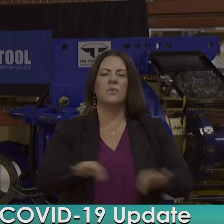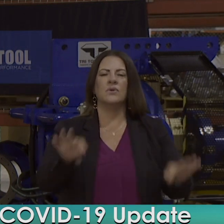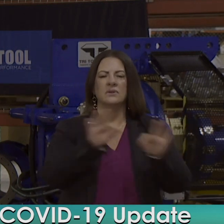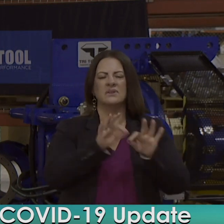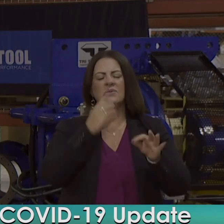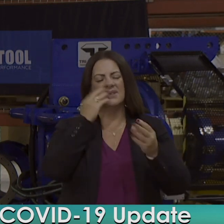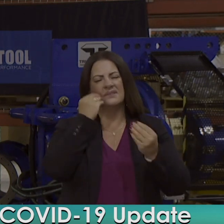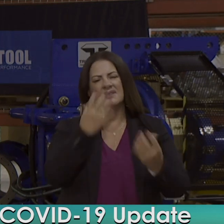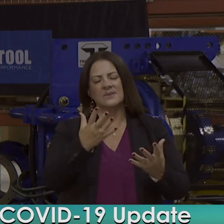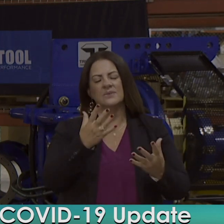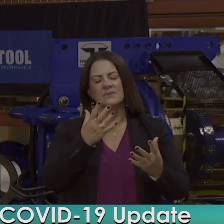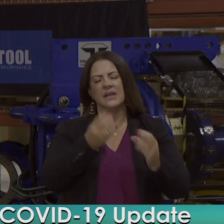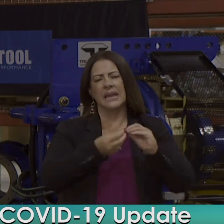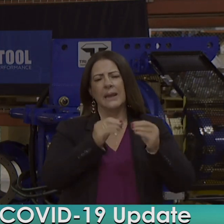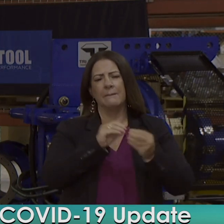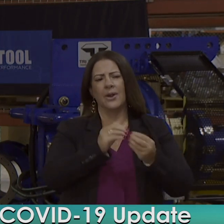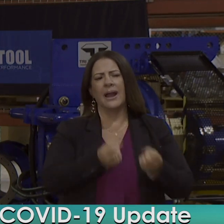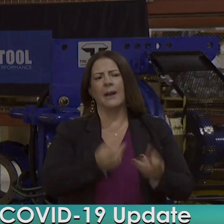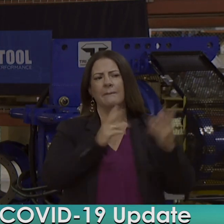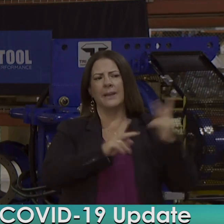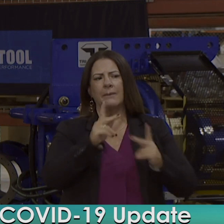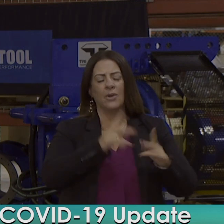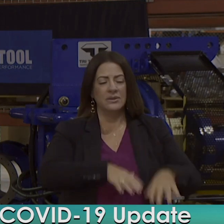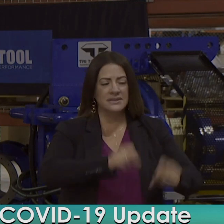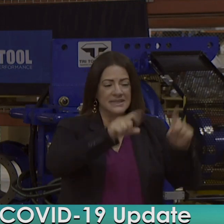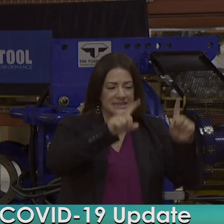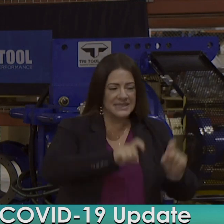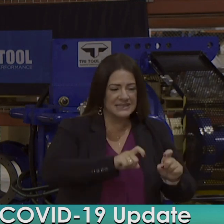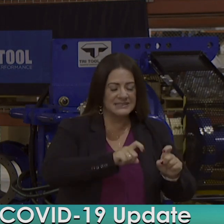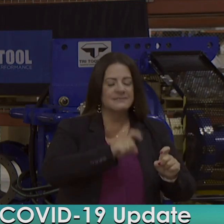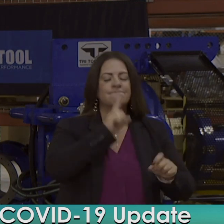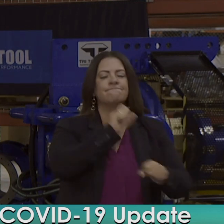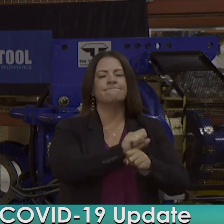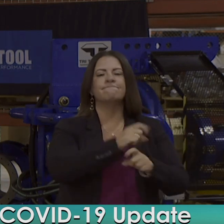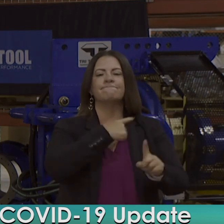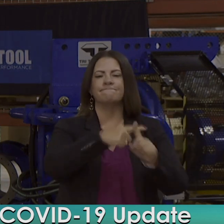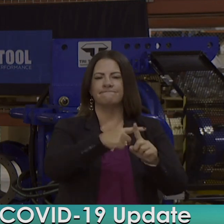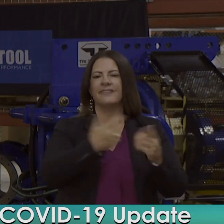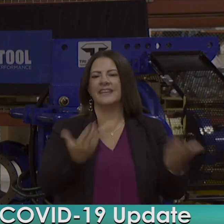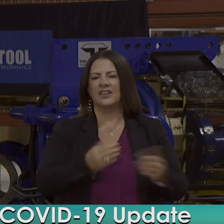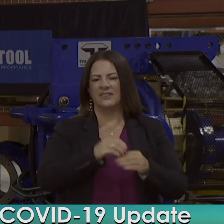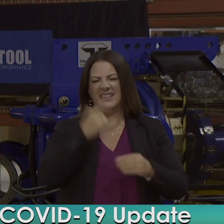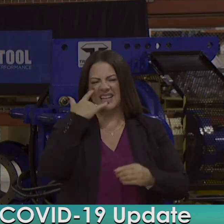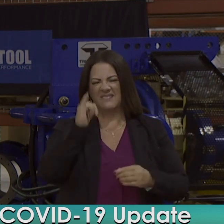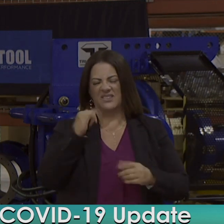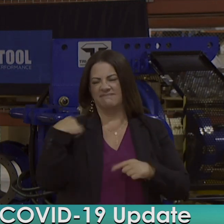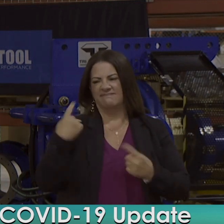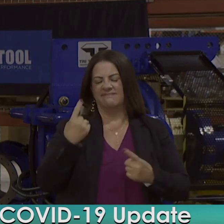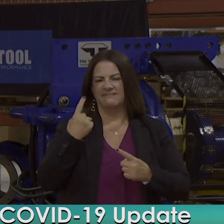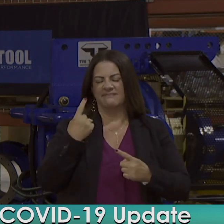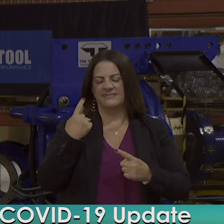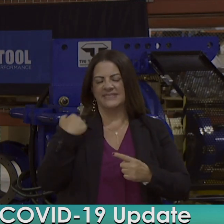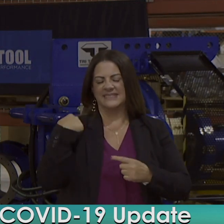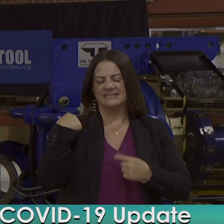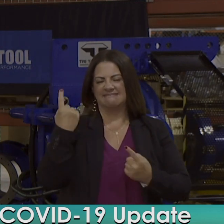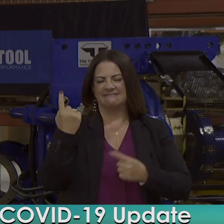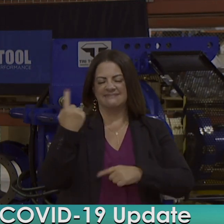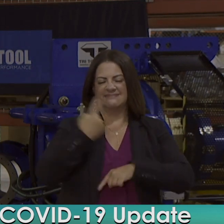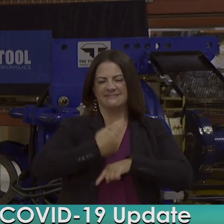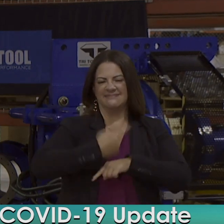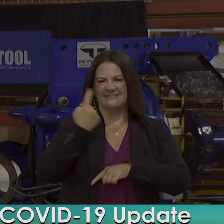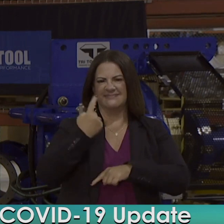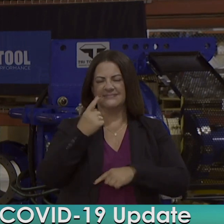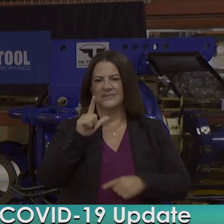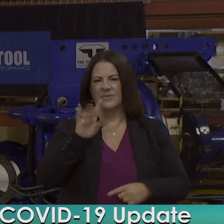the total number of new positive cases here in the state of California over the last 24 hours. We